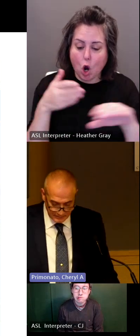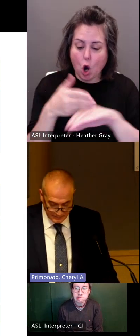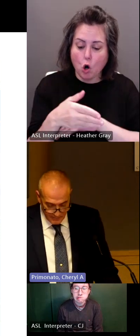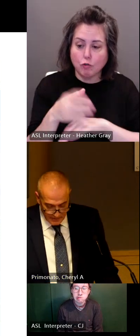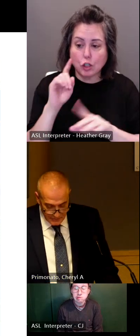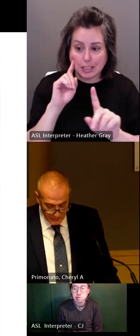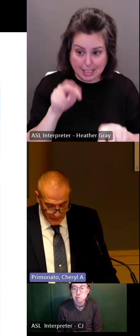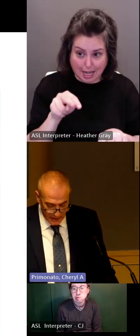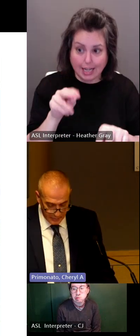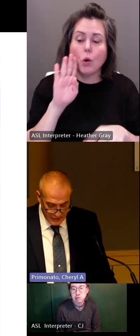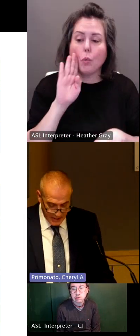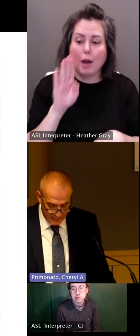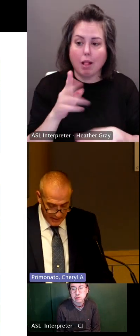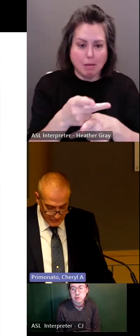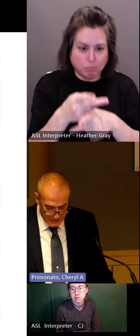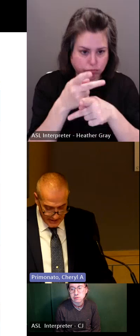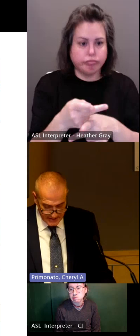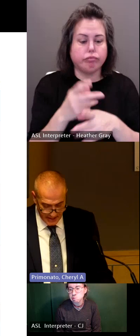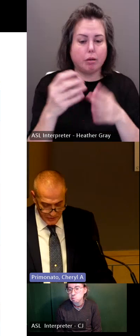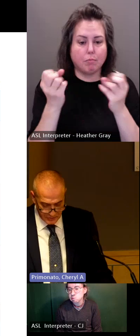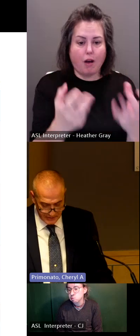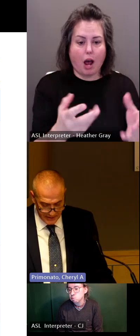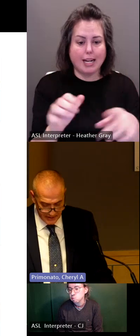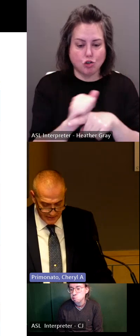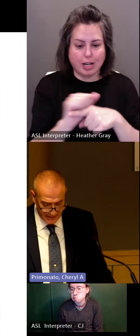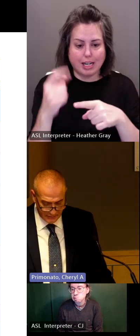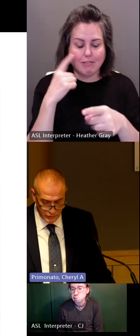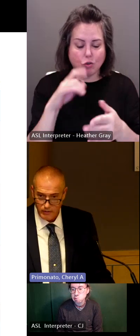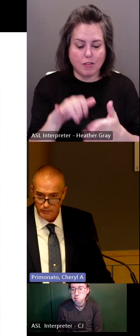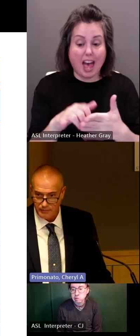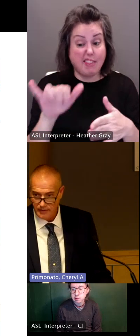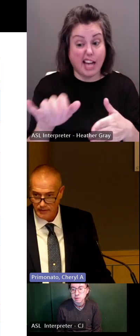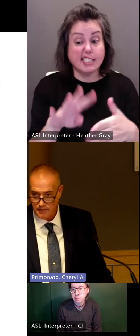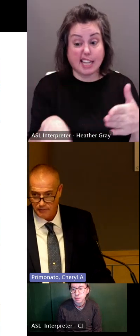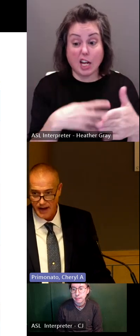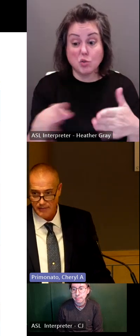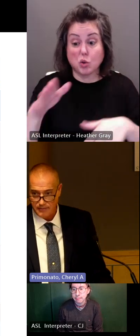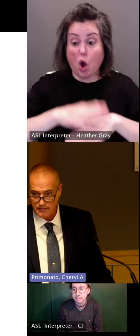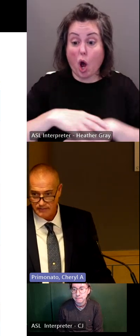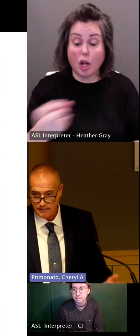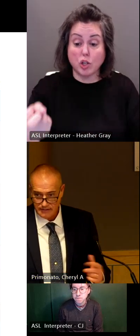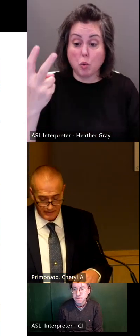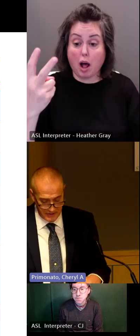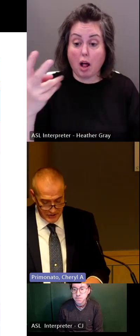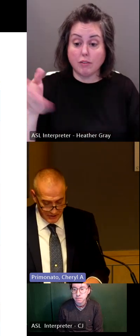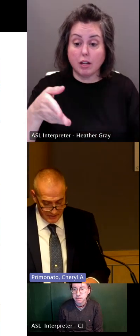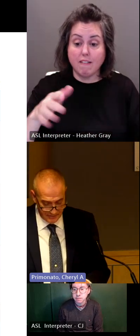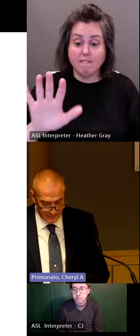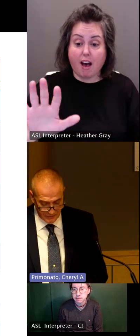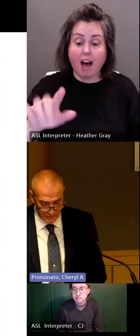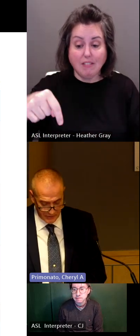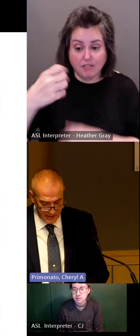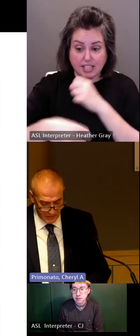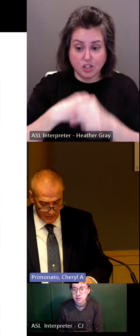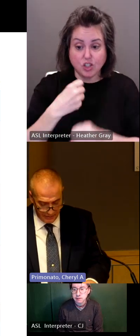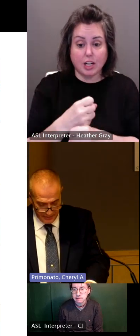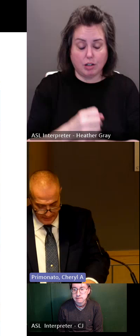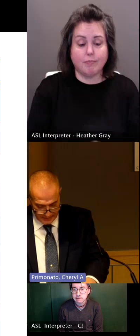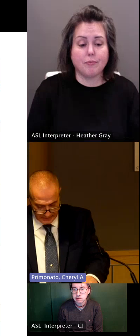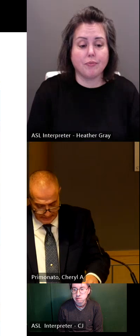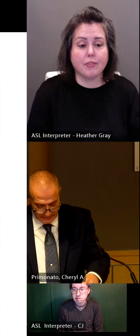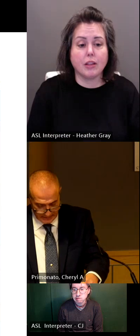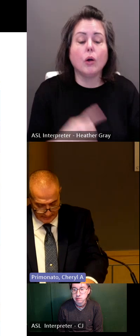training to a lot of the project managers, and that's scheduled to be on 12/5 of this year. We're going to meet